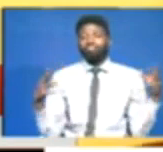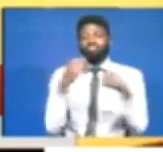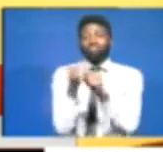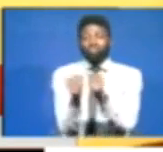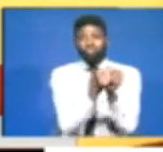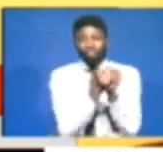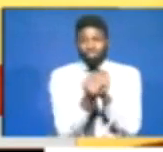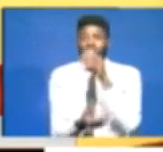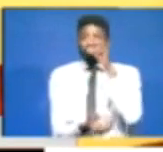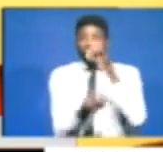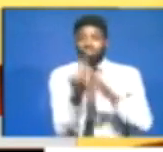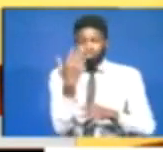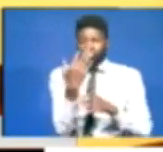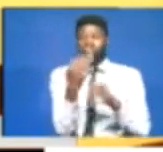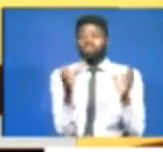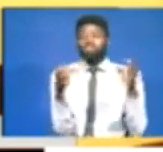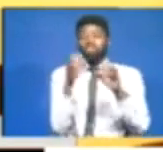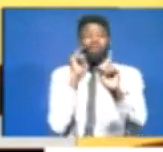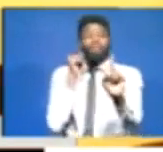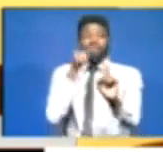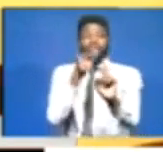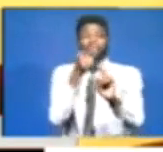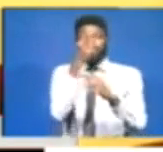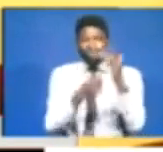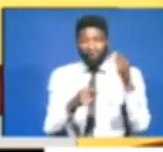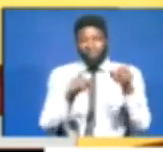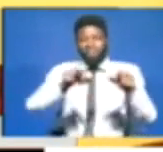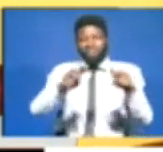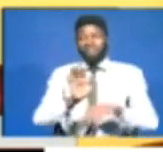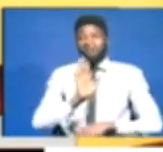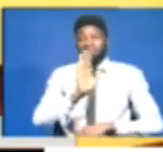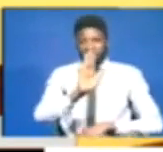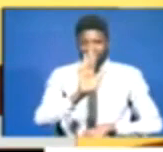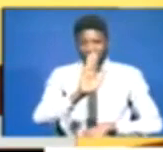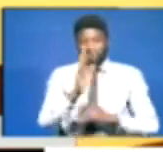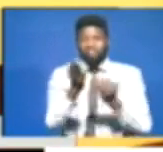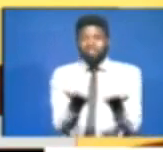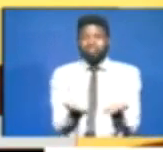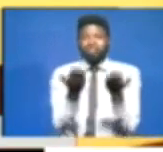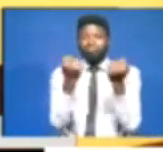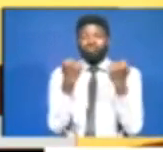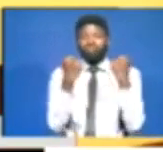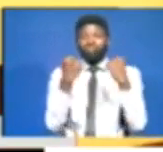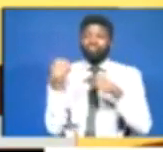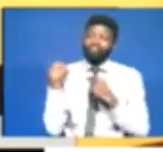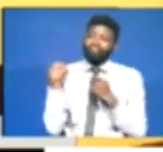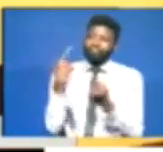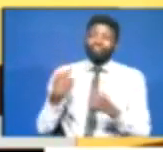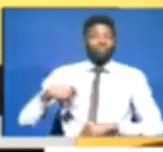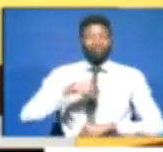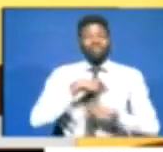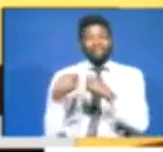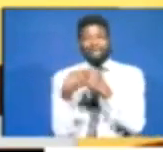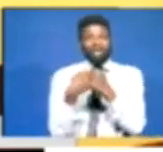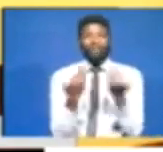consortium in bid to strengthen media viability, because the challenge we have had in the media industry is sustainability, especially